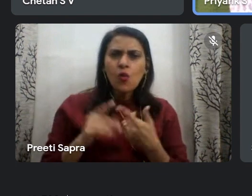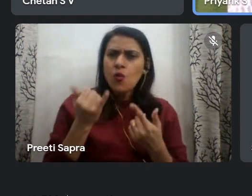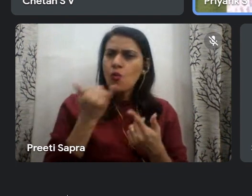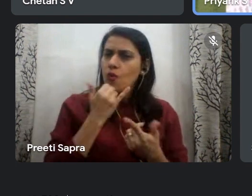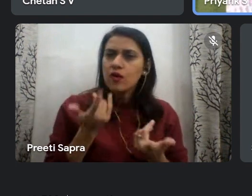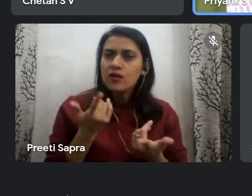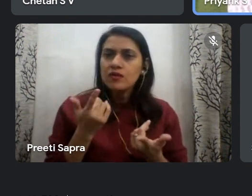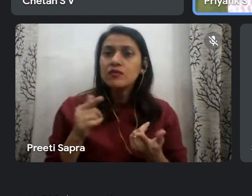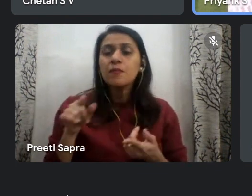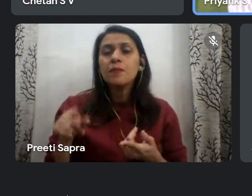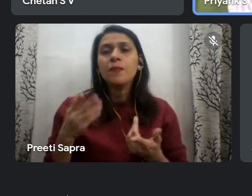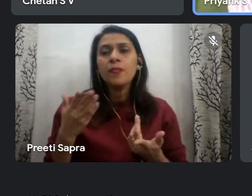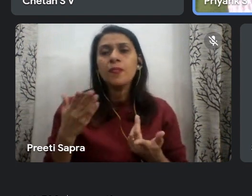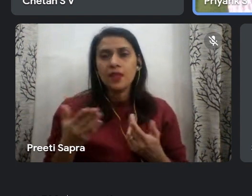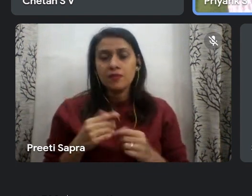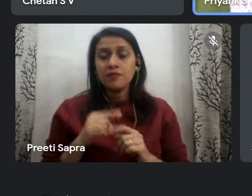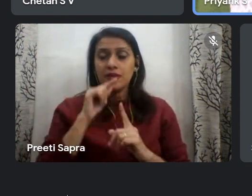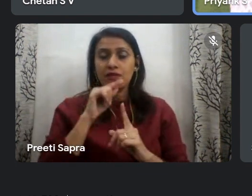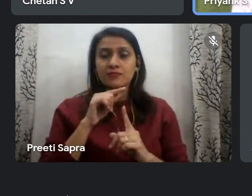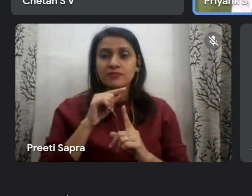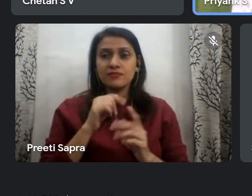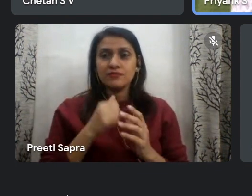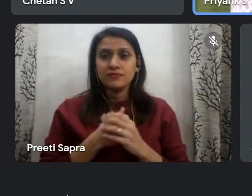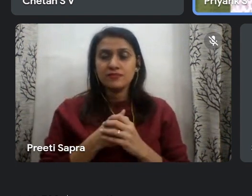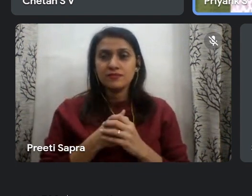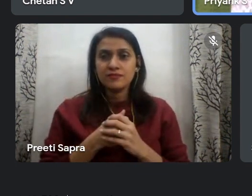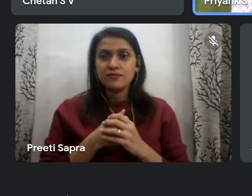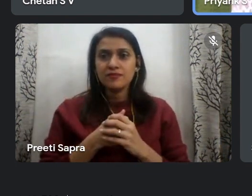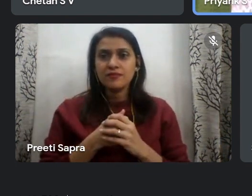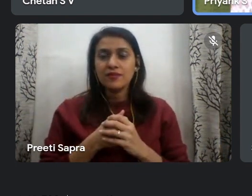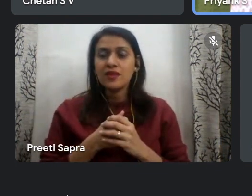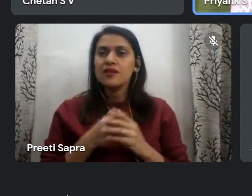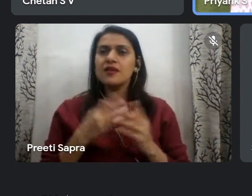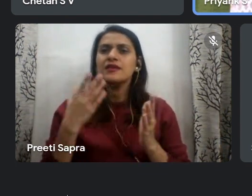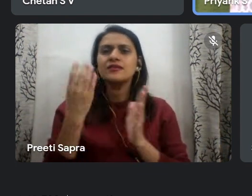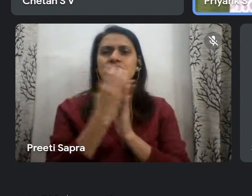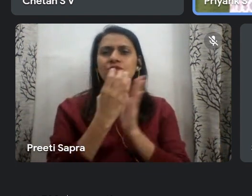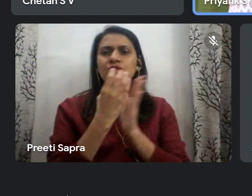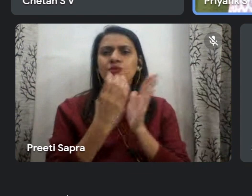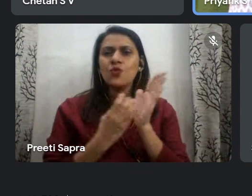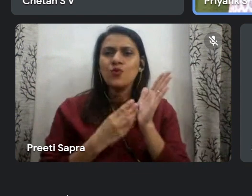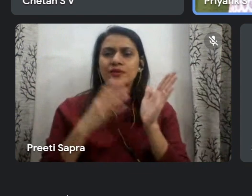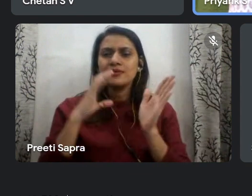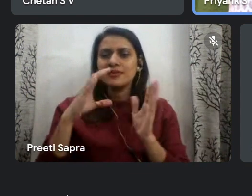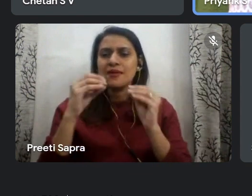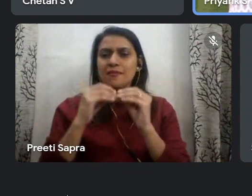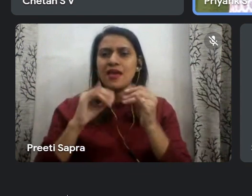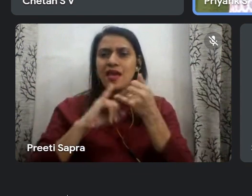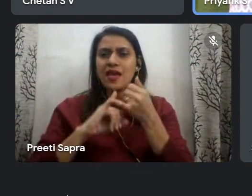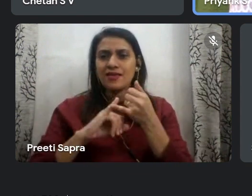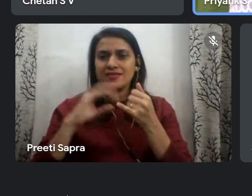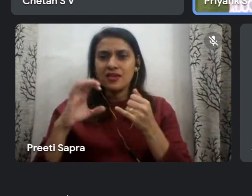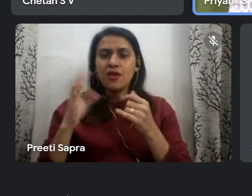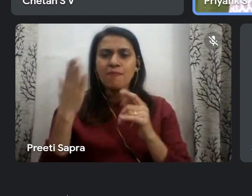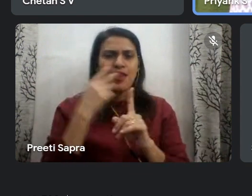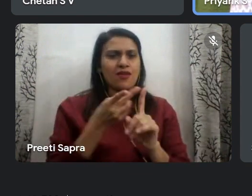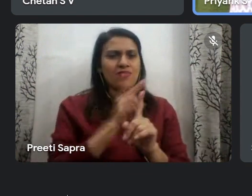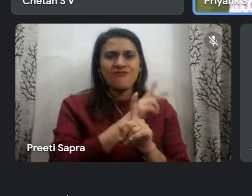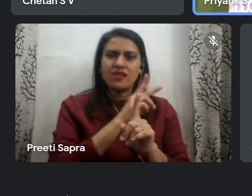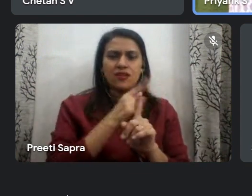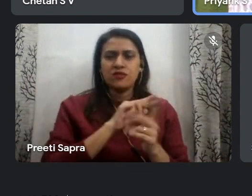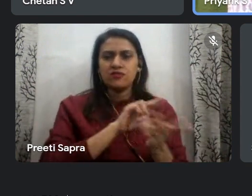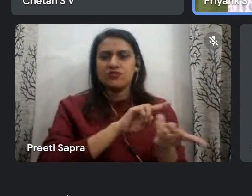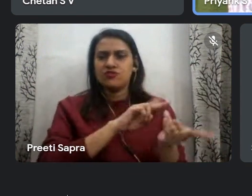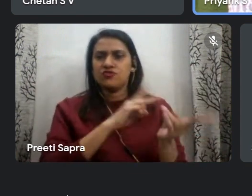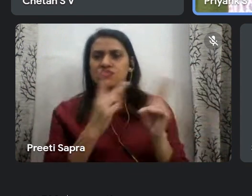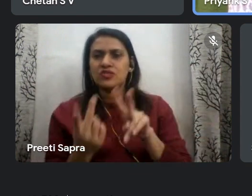maybe it's the ICSE syllabus and said, okay, maybe we're going to switch him to CBSE. And so I moved to what was then those days